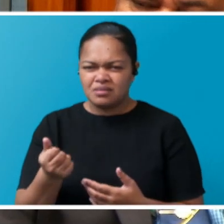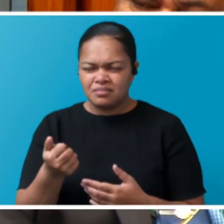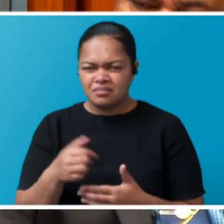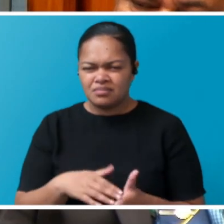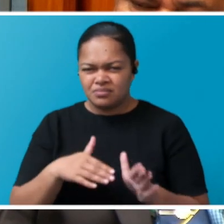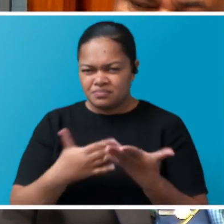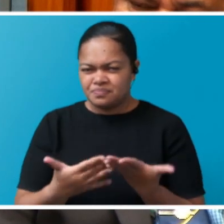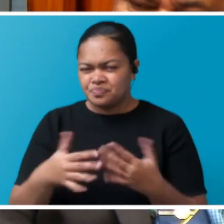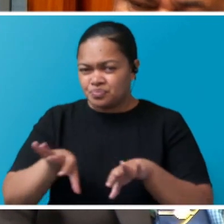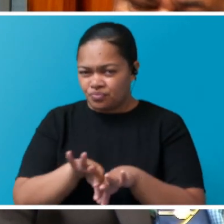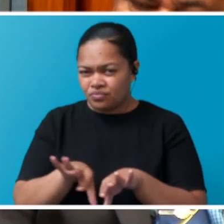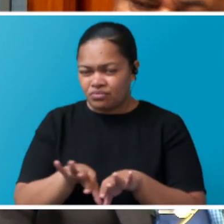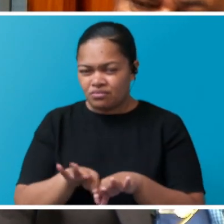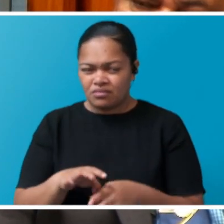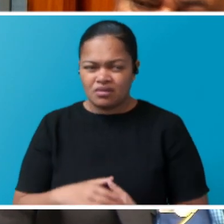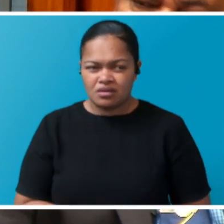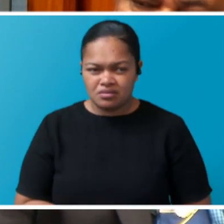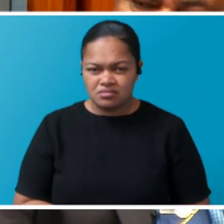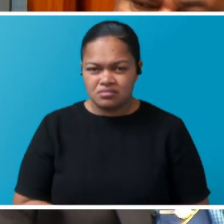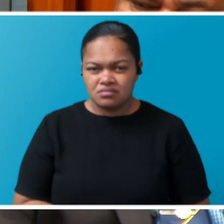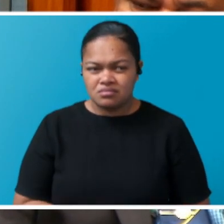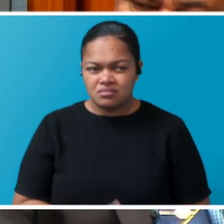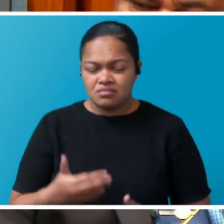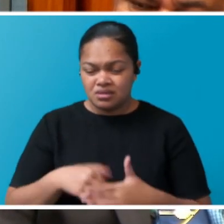the waste that we have currently there in those landfill,